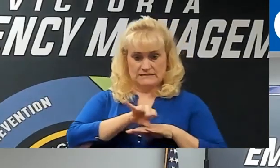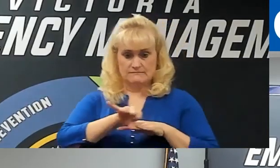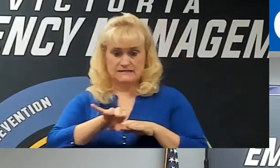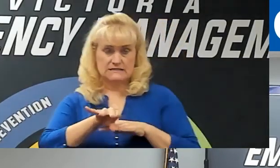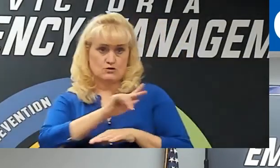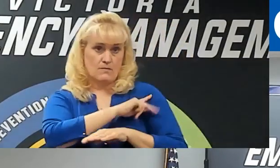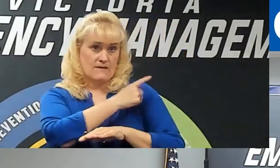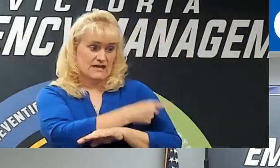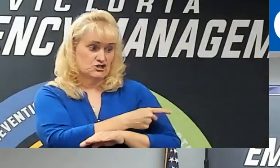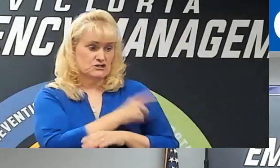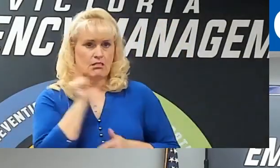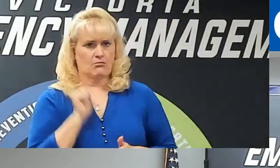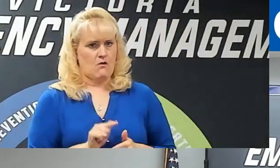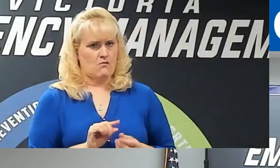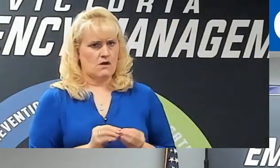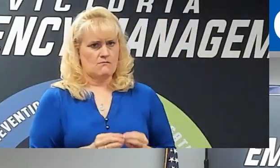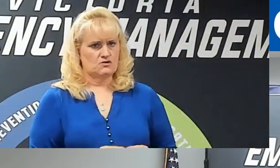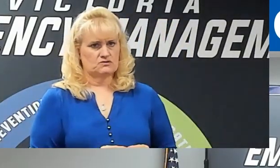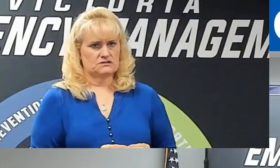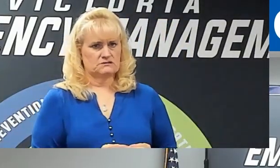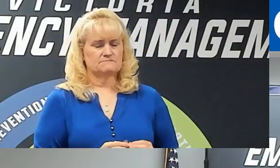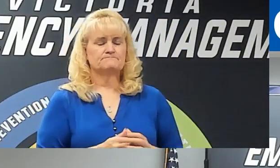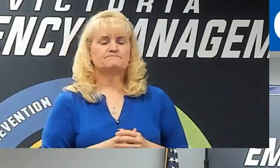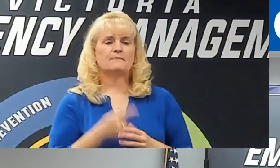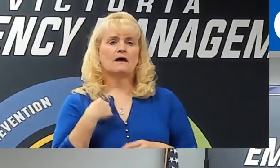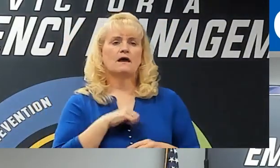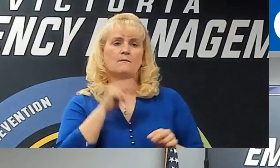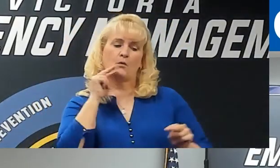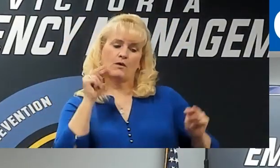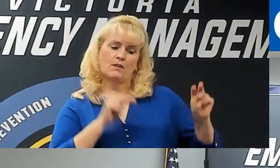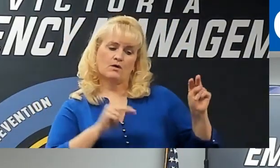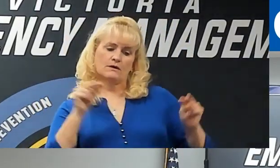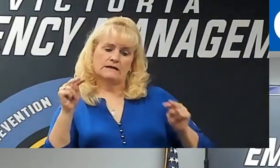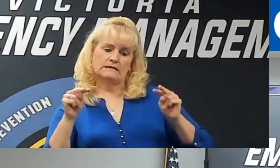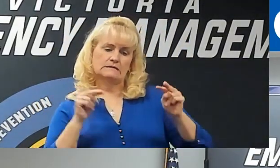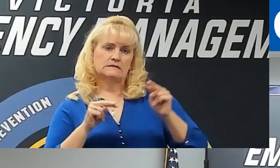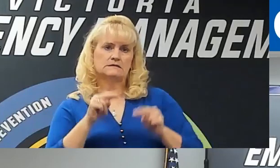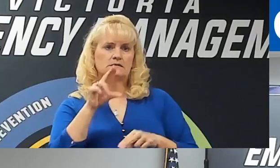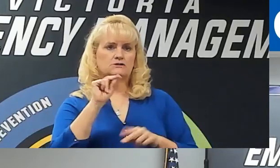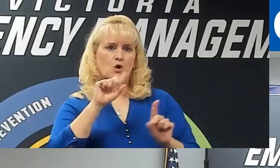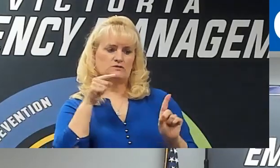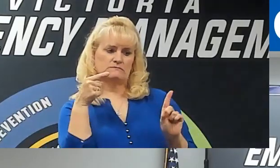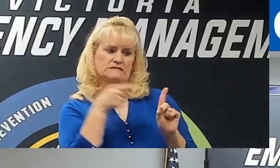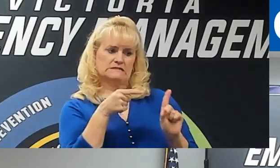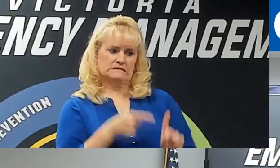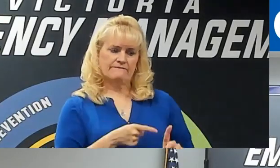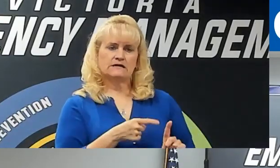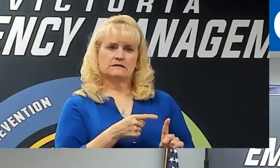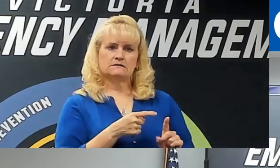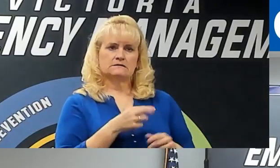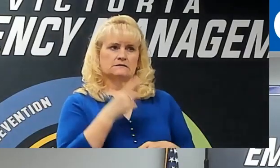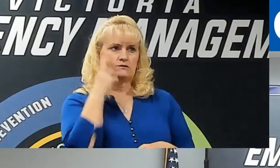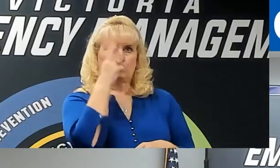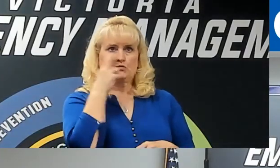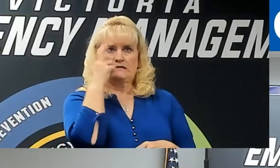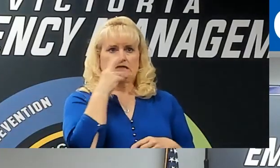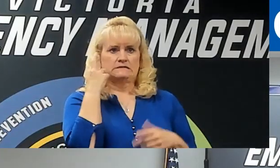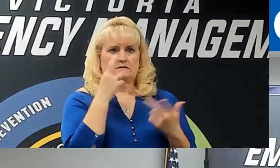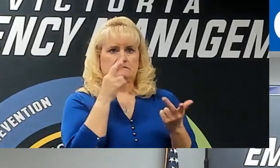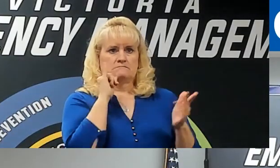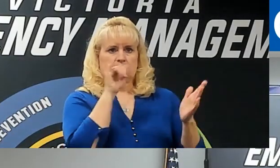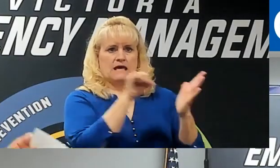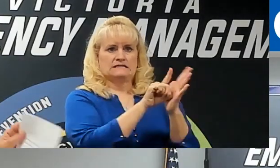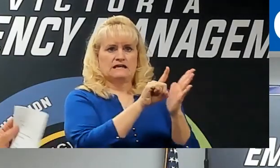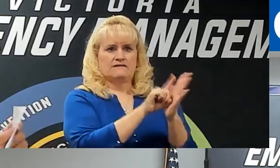And incidentally, also, we look at this and no specific source has been identified. So it's not like we found one person that was there